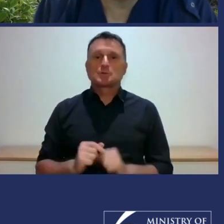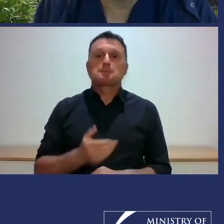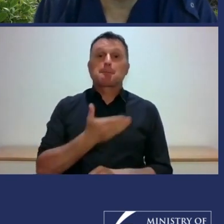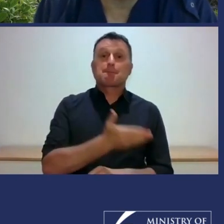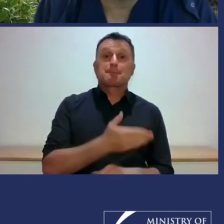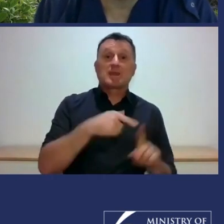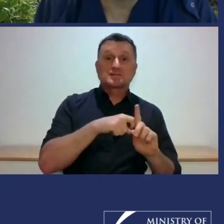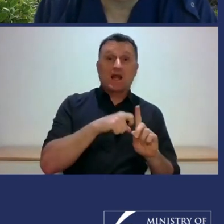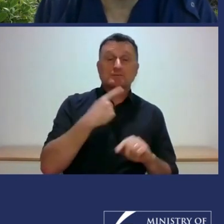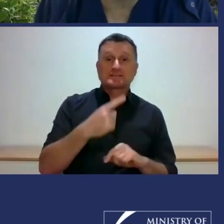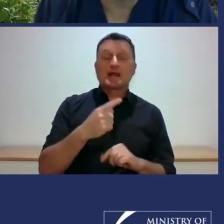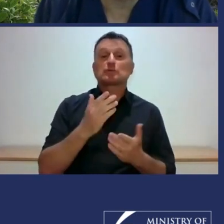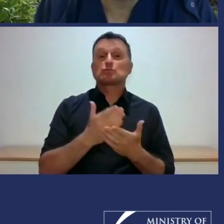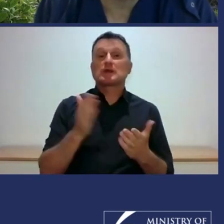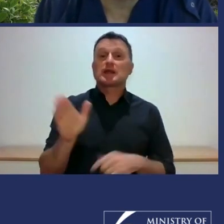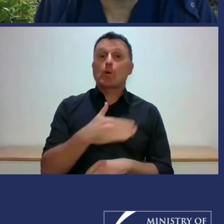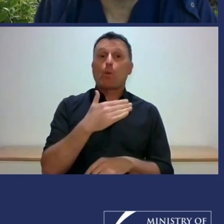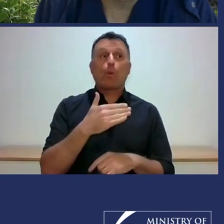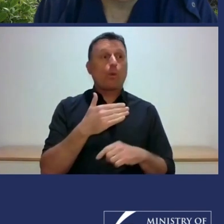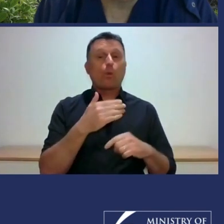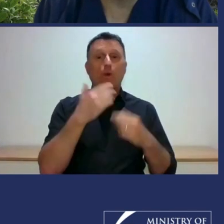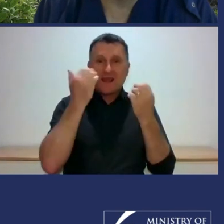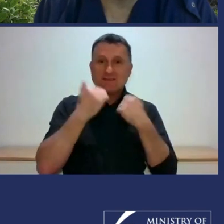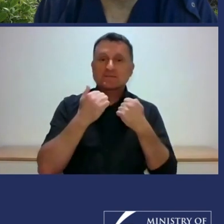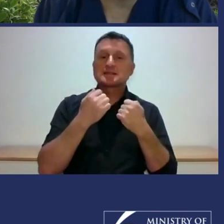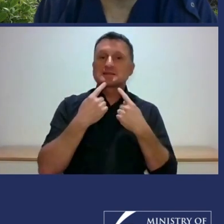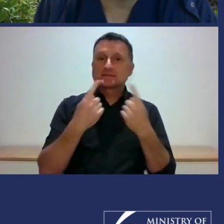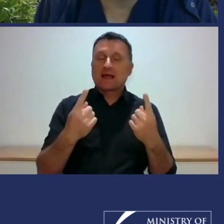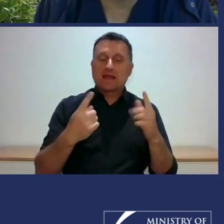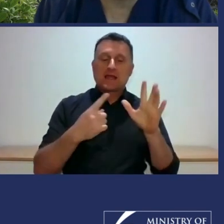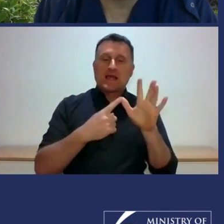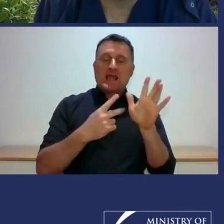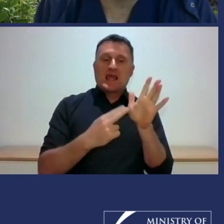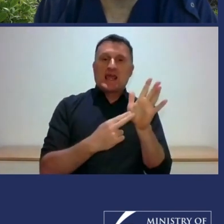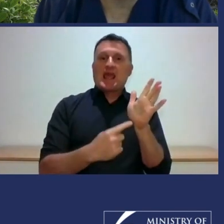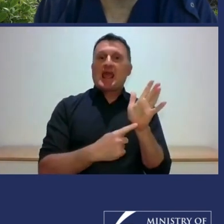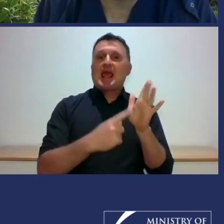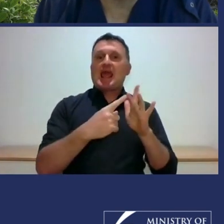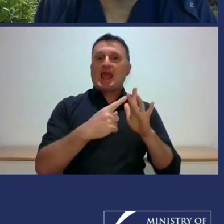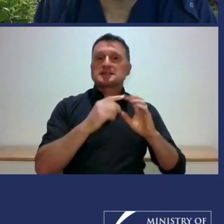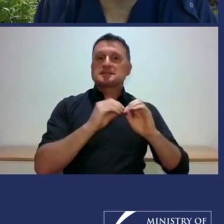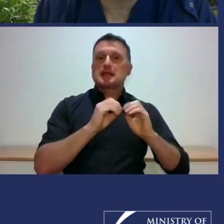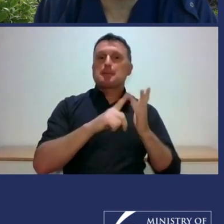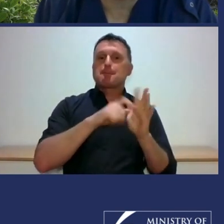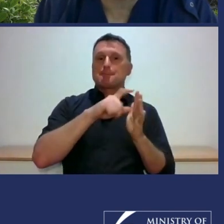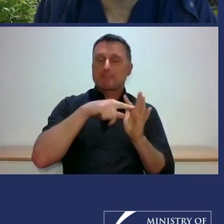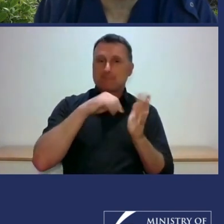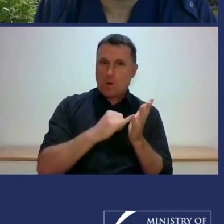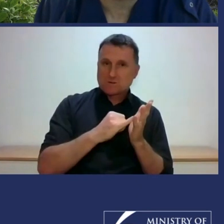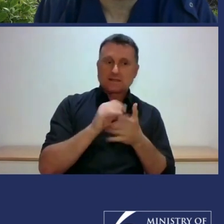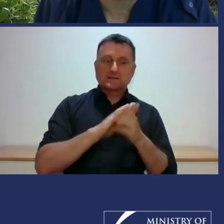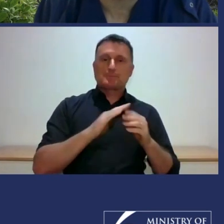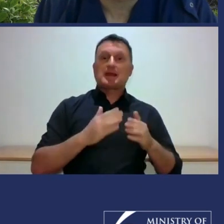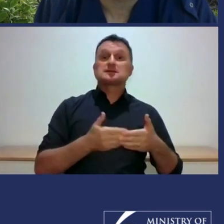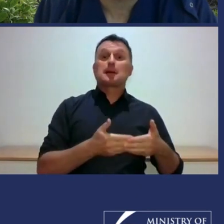over the evidence that's shown that antibodies, you know, are transferred from the mum, you know, through the placenta to the baby,